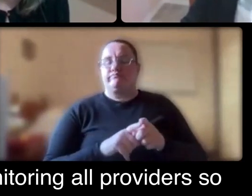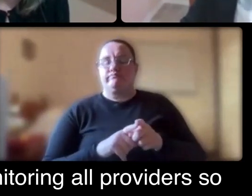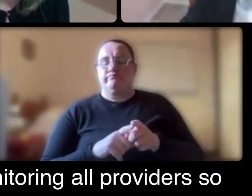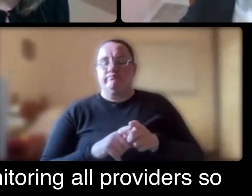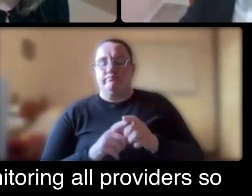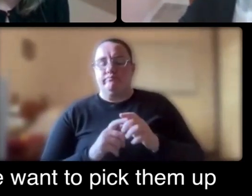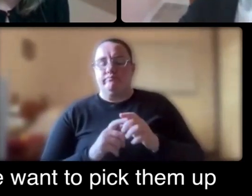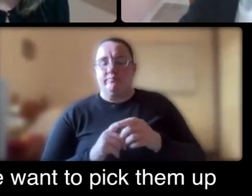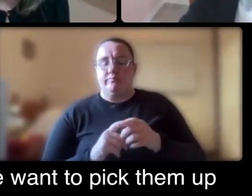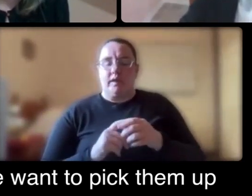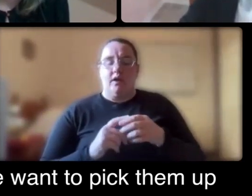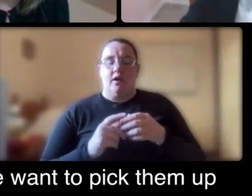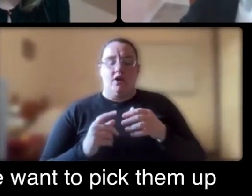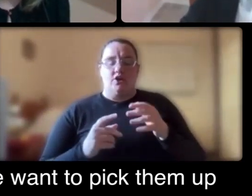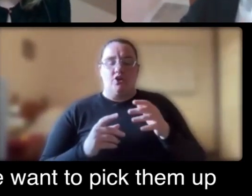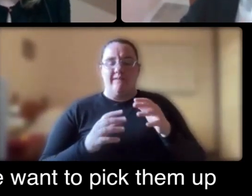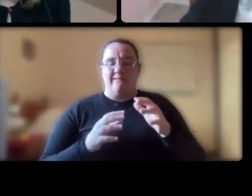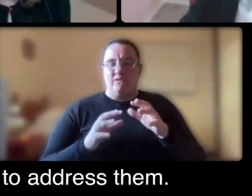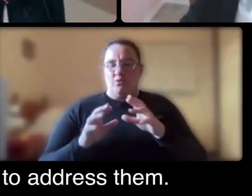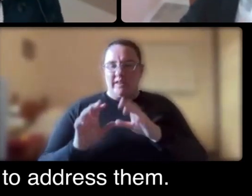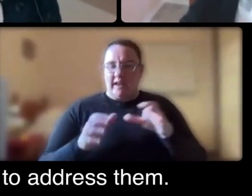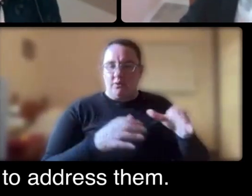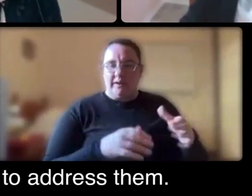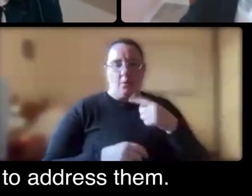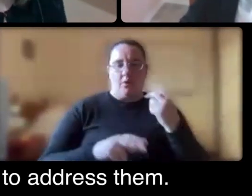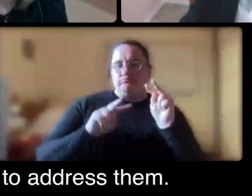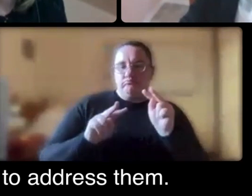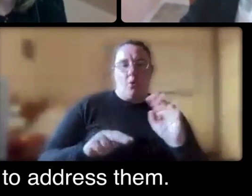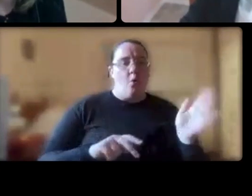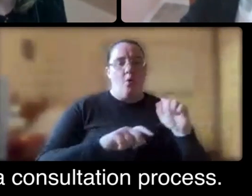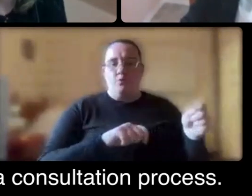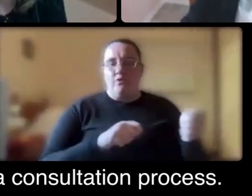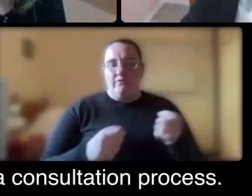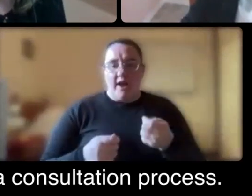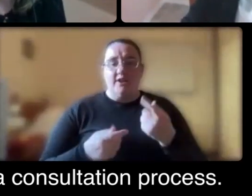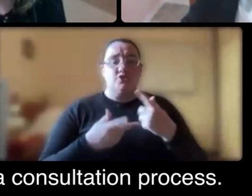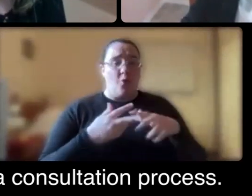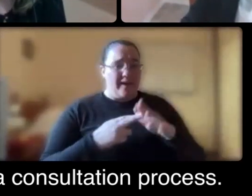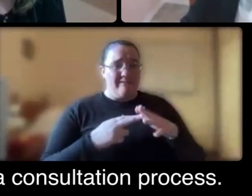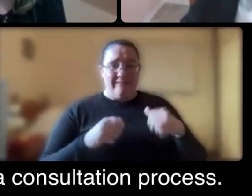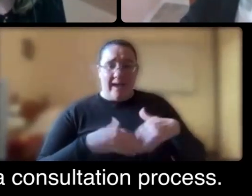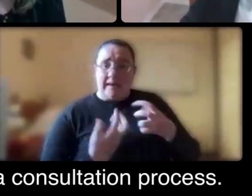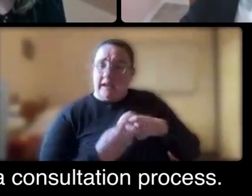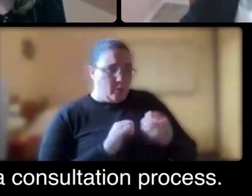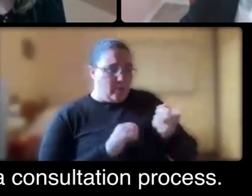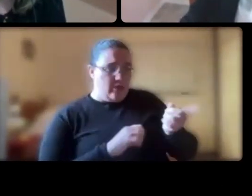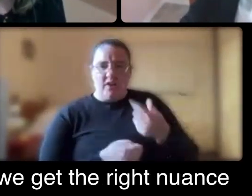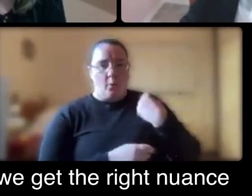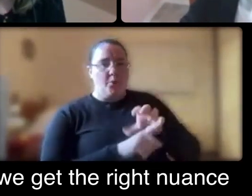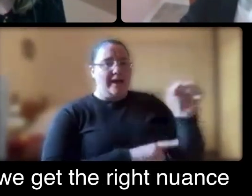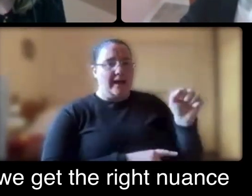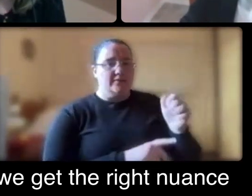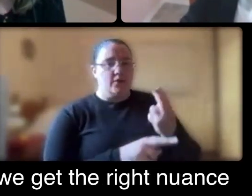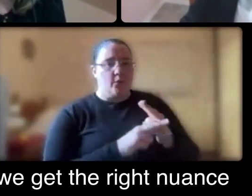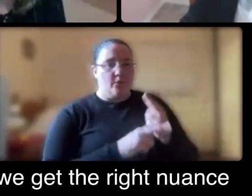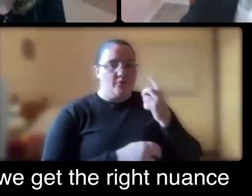monitoring all providers, so that if there are issues, we want to pick them up quickly and we want to address them. But in that respect, this is a consultation process. We're trying to